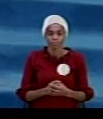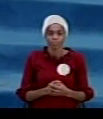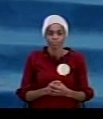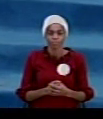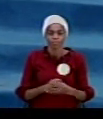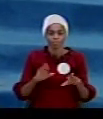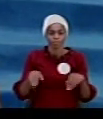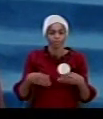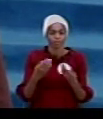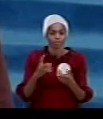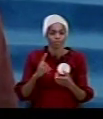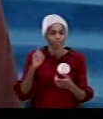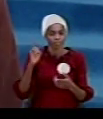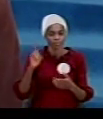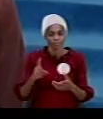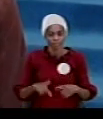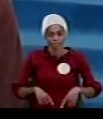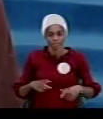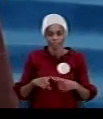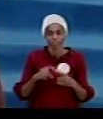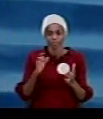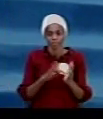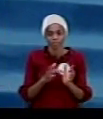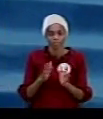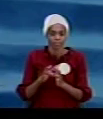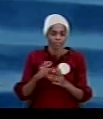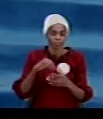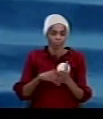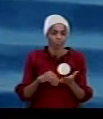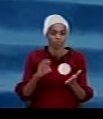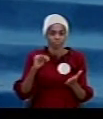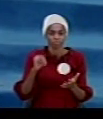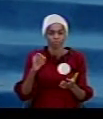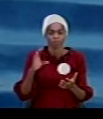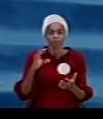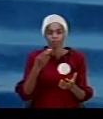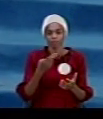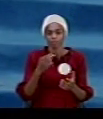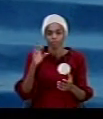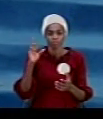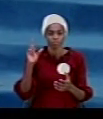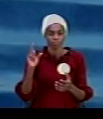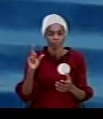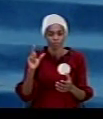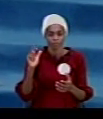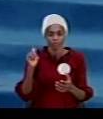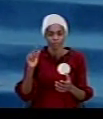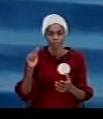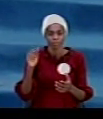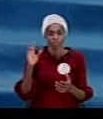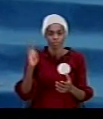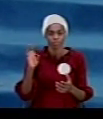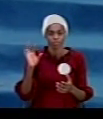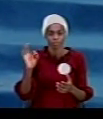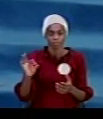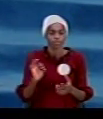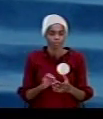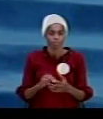to Jesus Christ in March 1979. Ever since then, the Lord has been keeping me in the faith up to